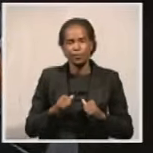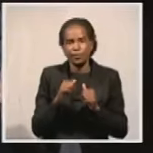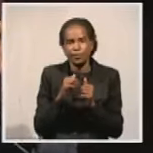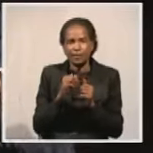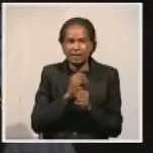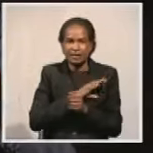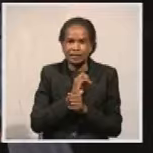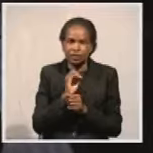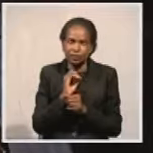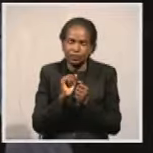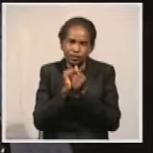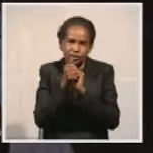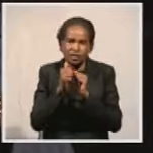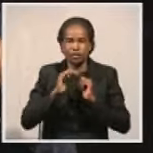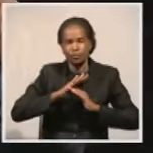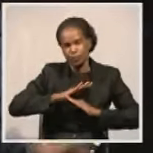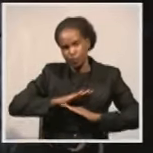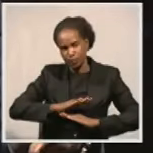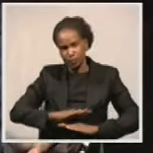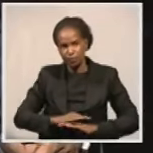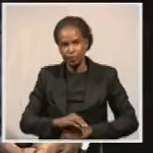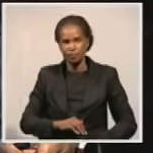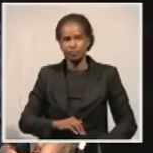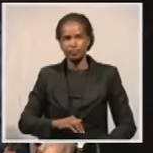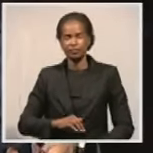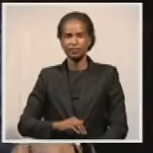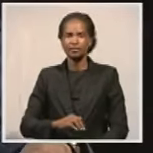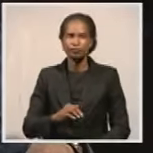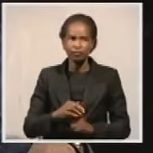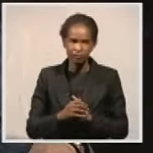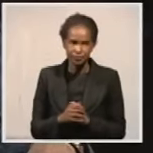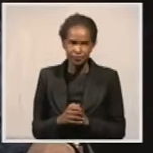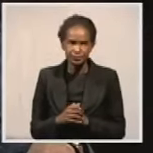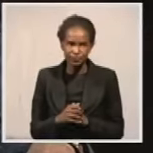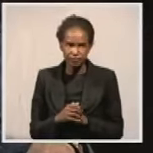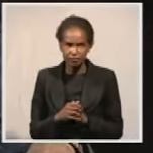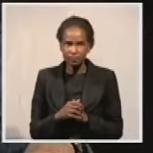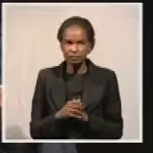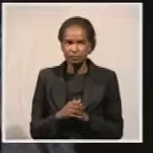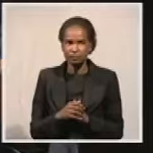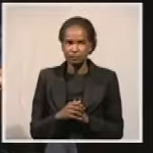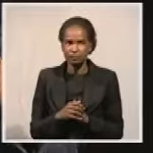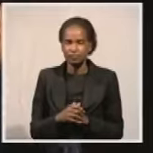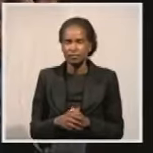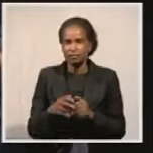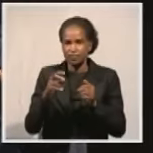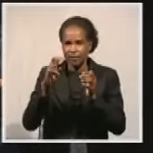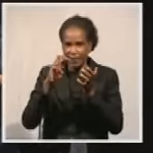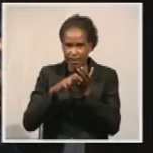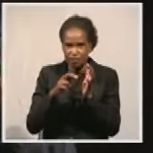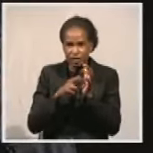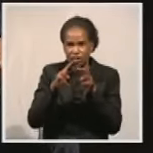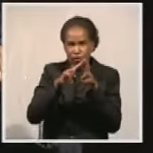are willing to compromise to that extent, in the interest of the people, and say let's take SWAPO's constitution as the foundation and build on